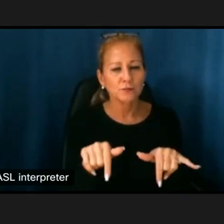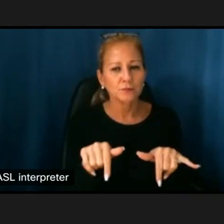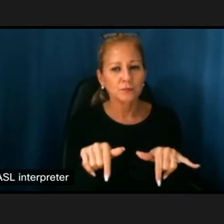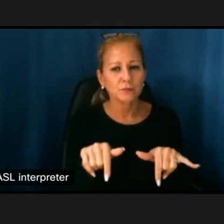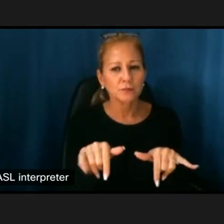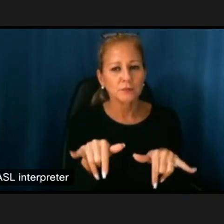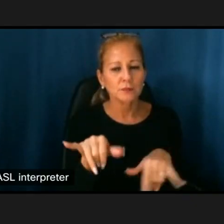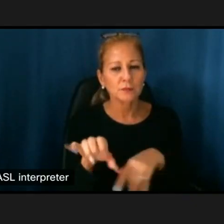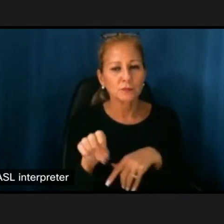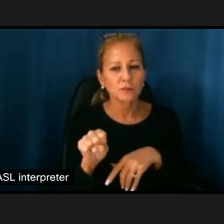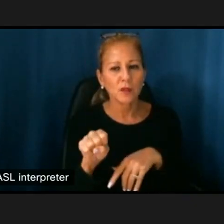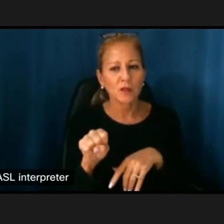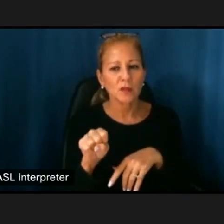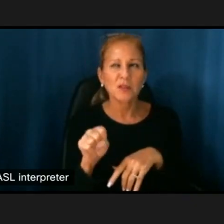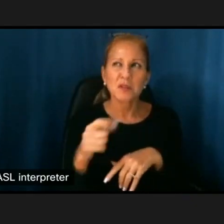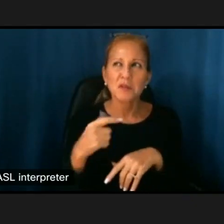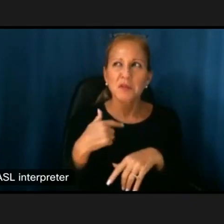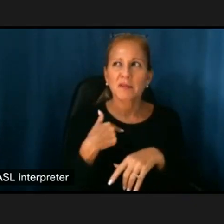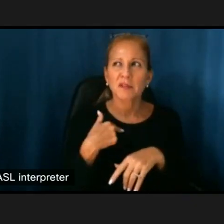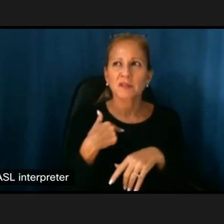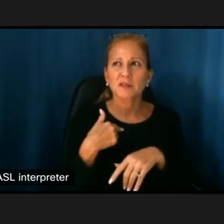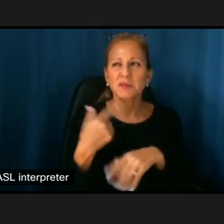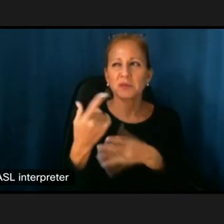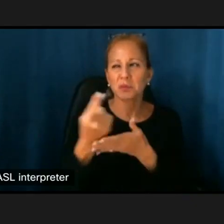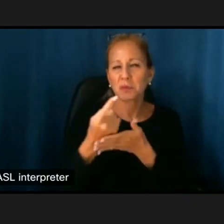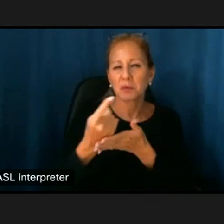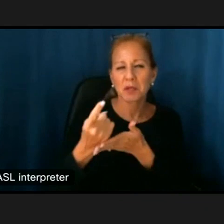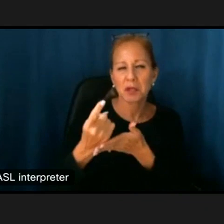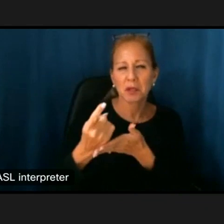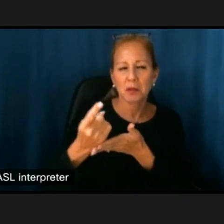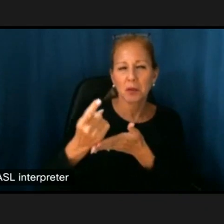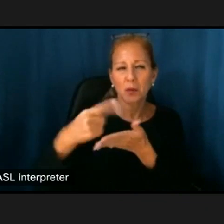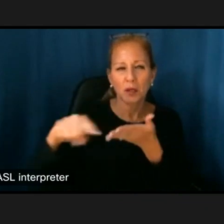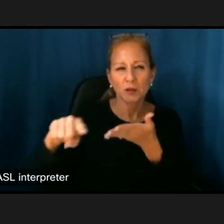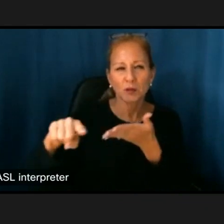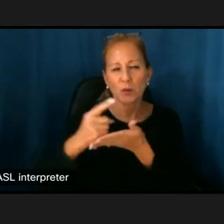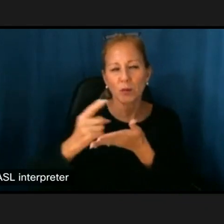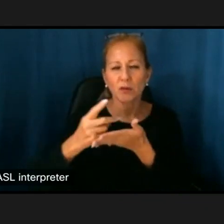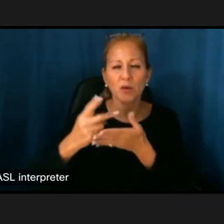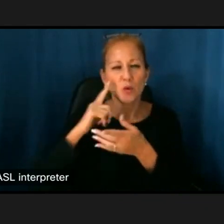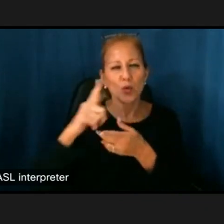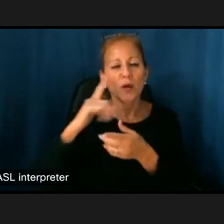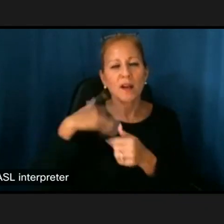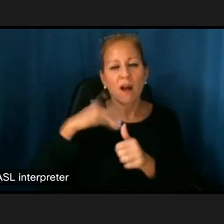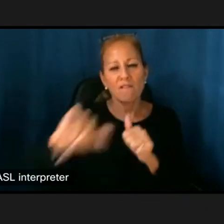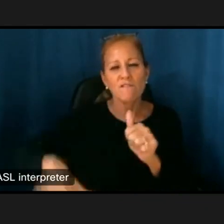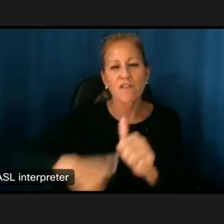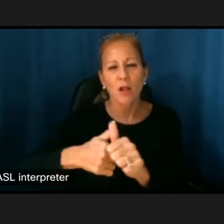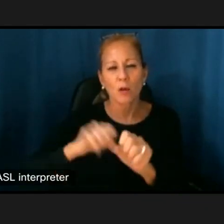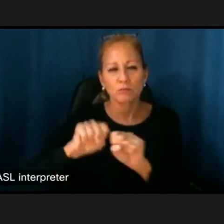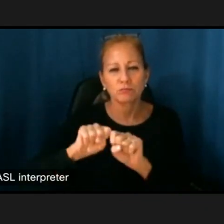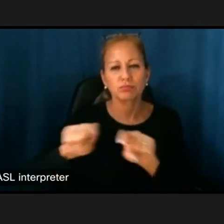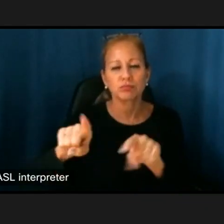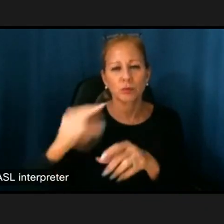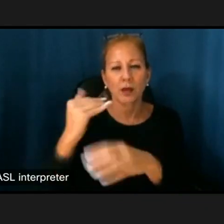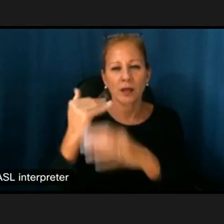that yes, within the next week or so, you'll all get a follow-up email.